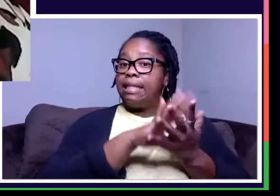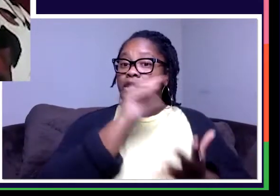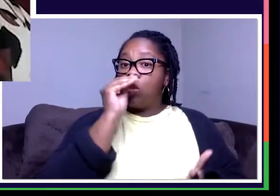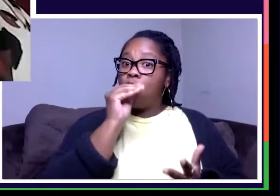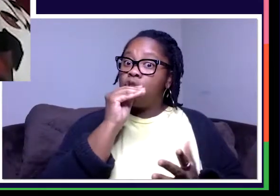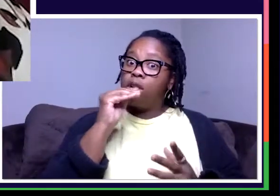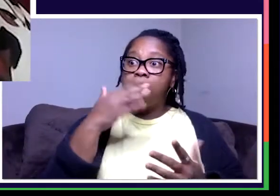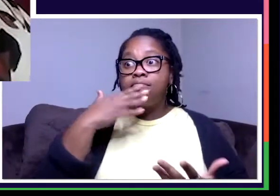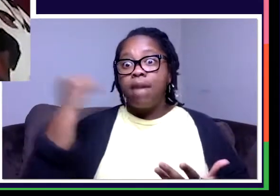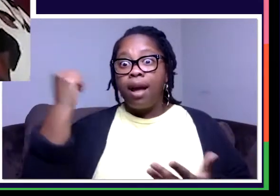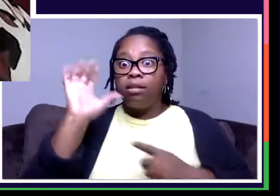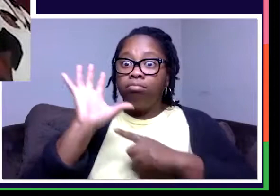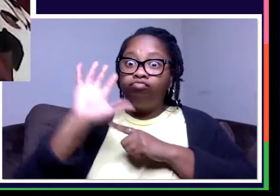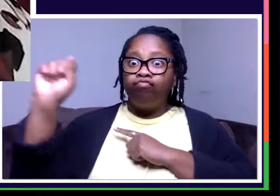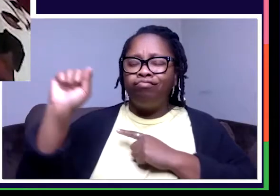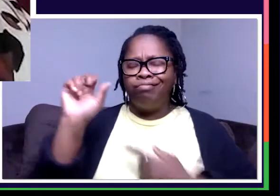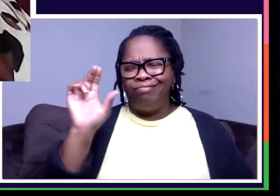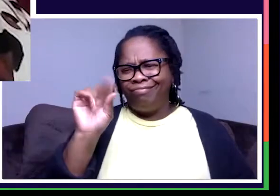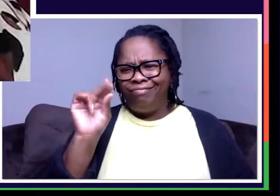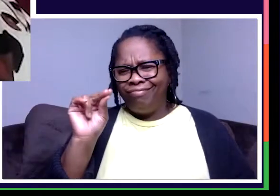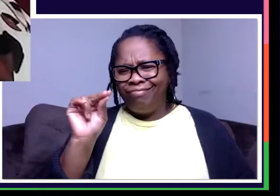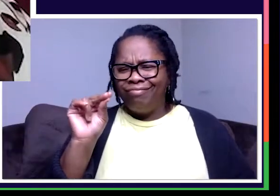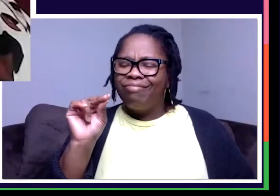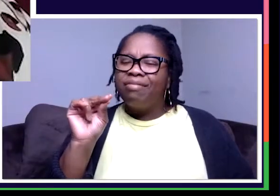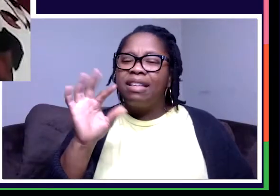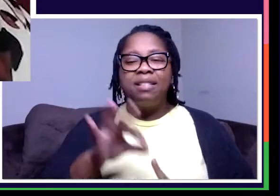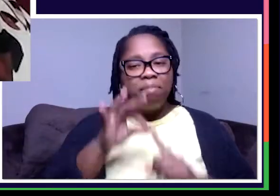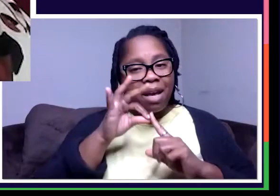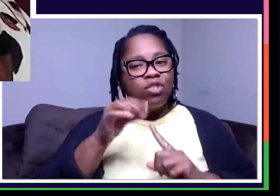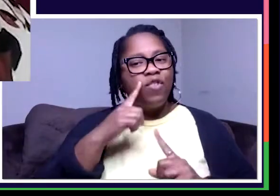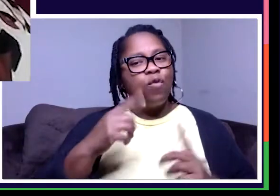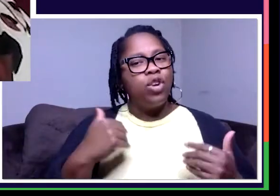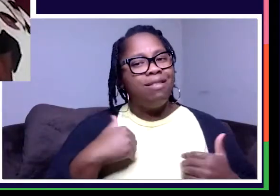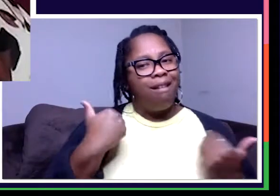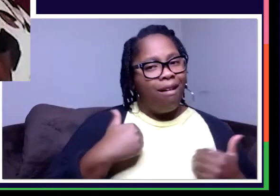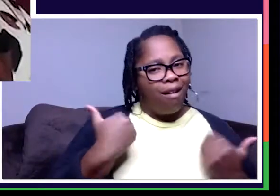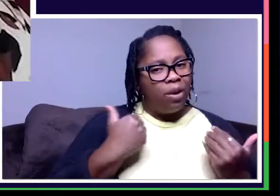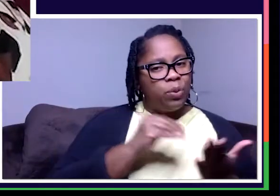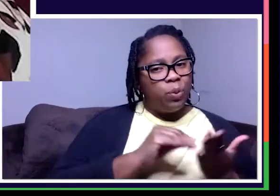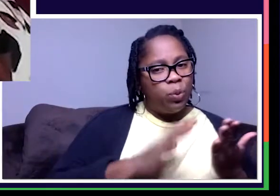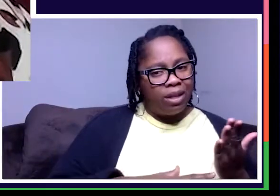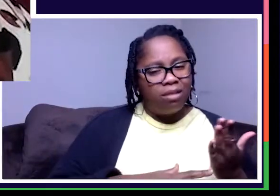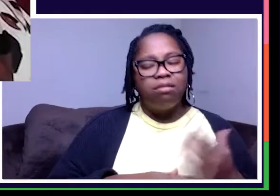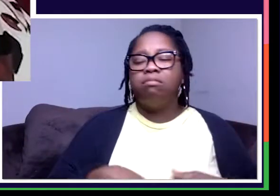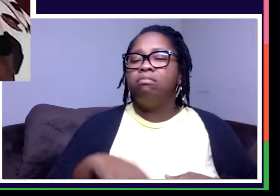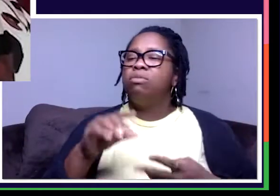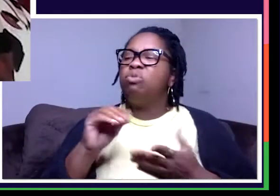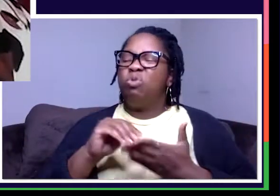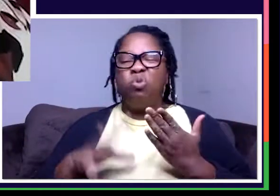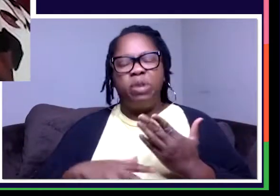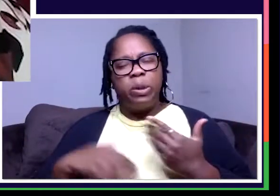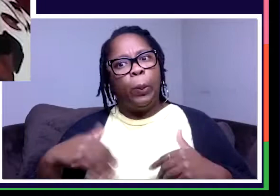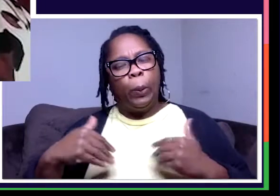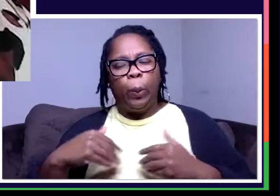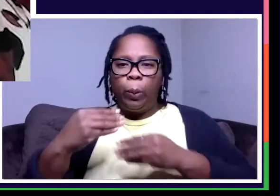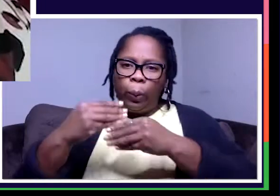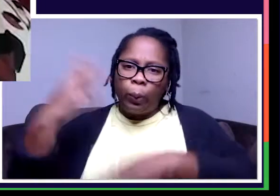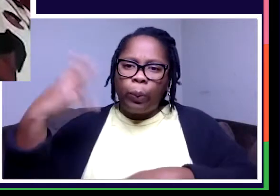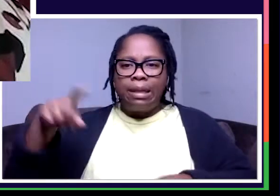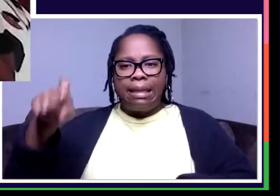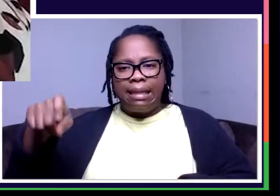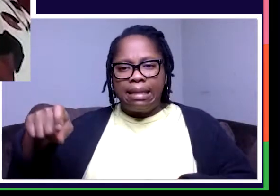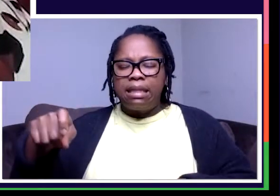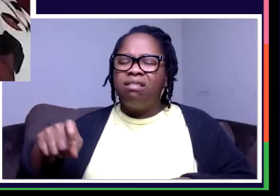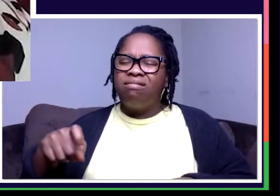Distance learning is far from optimal, especially for our youngest students and our highest